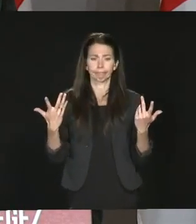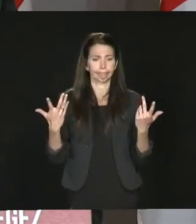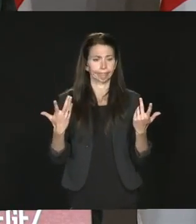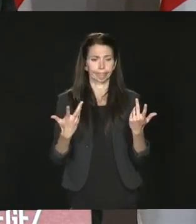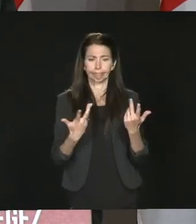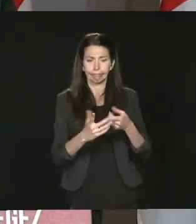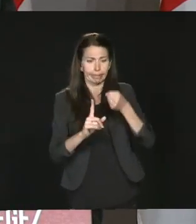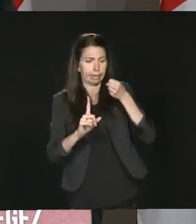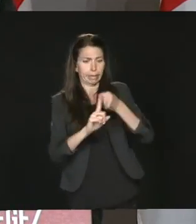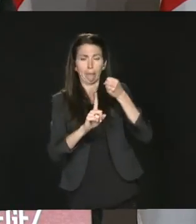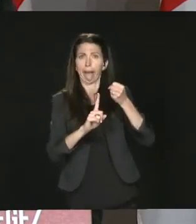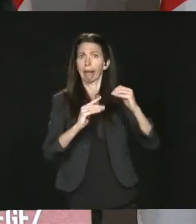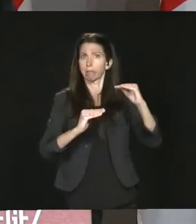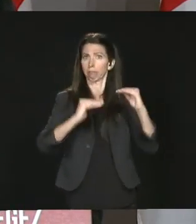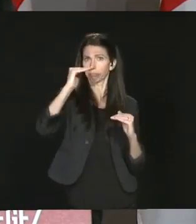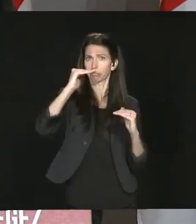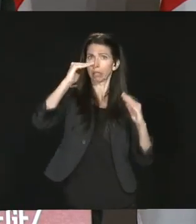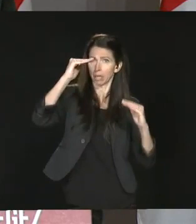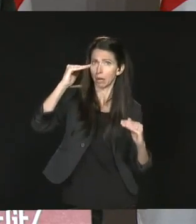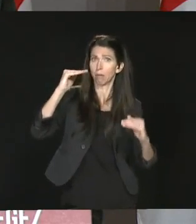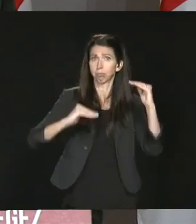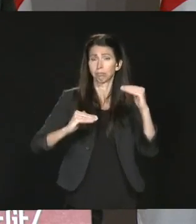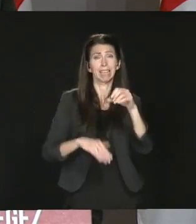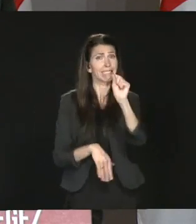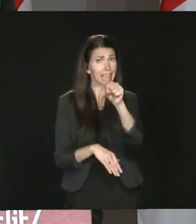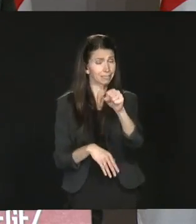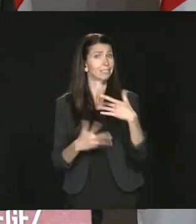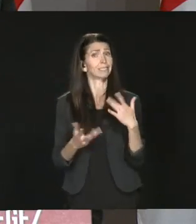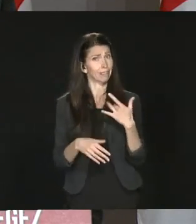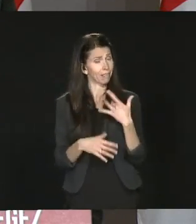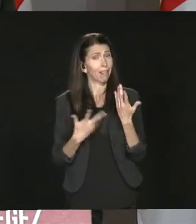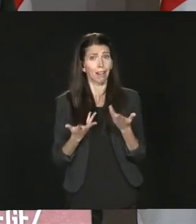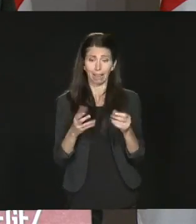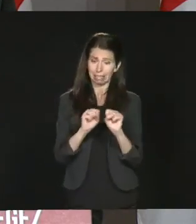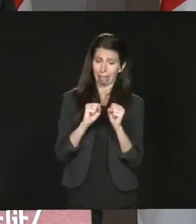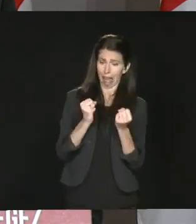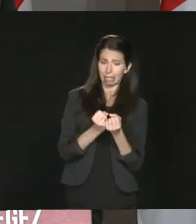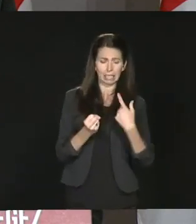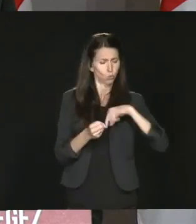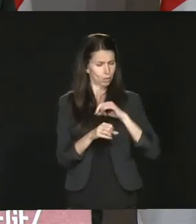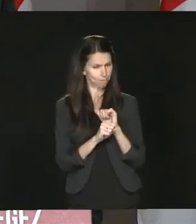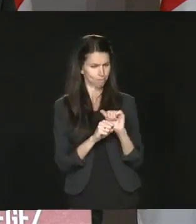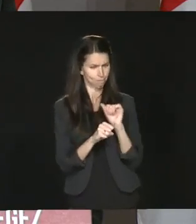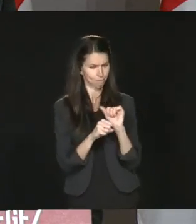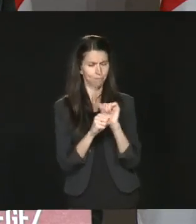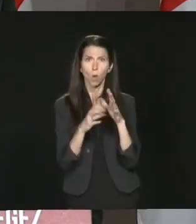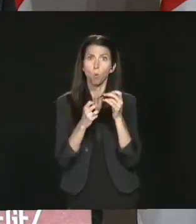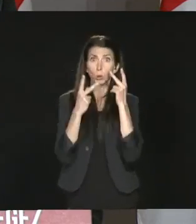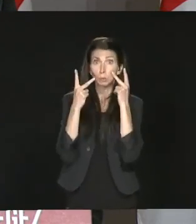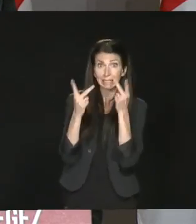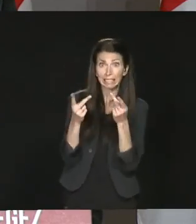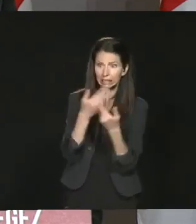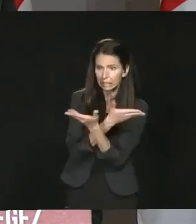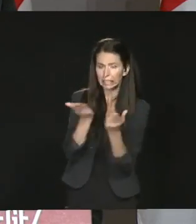in our society. And that's one of the reasons we as a government have been working so hard to address those disparities and to create